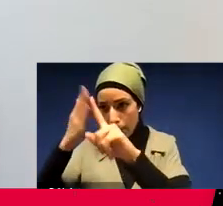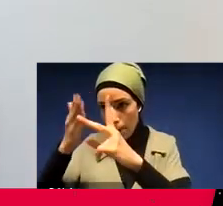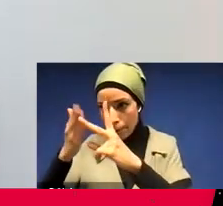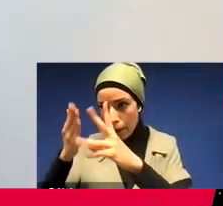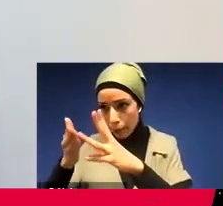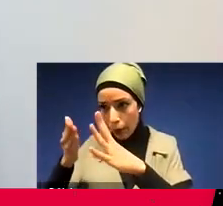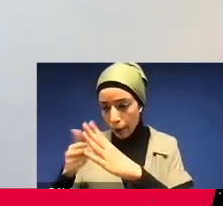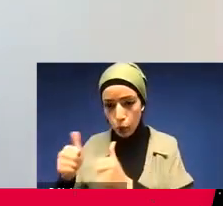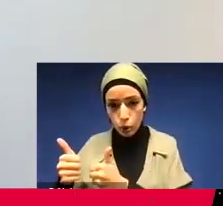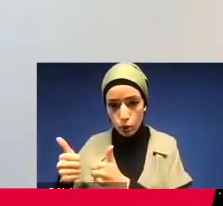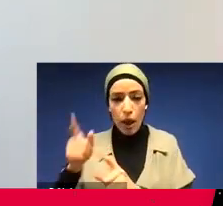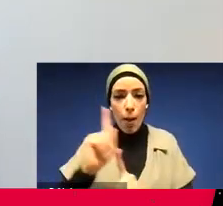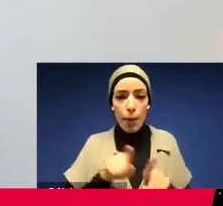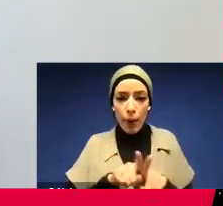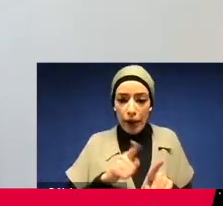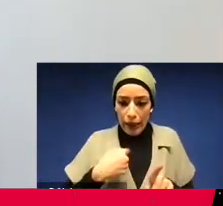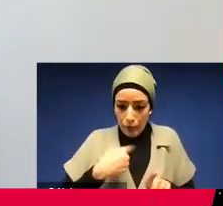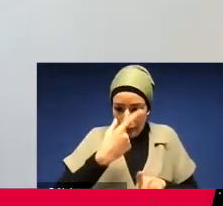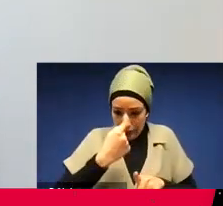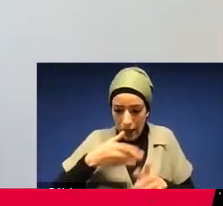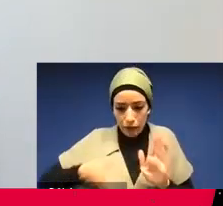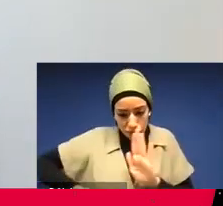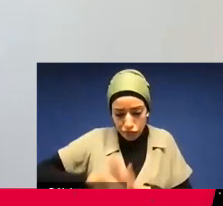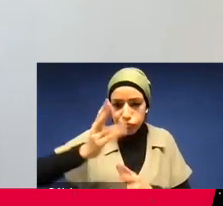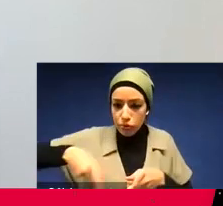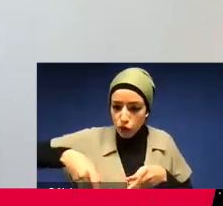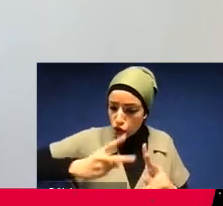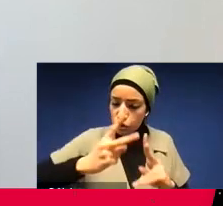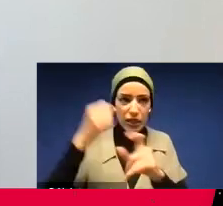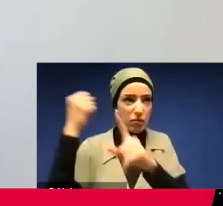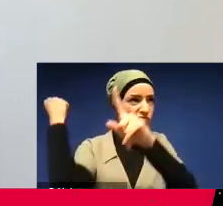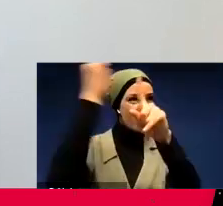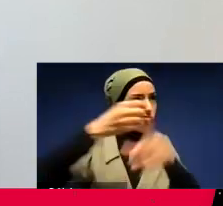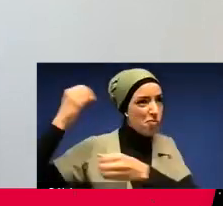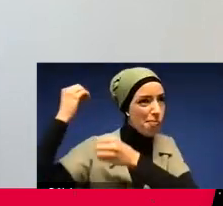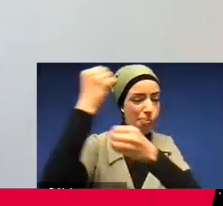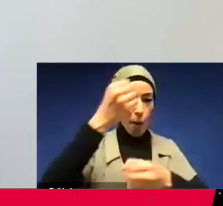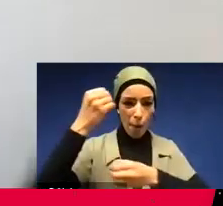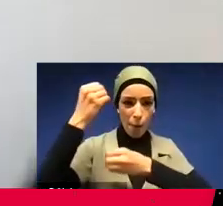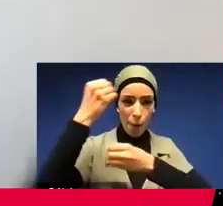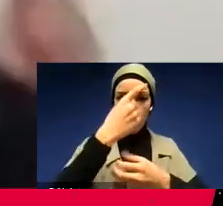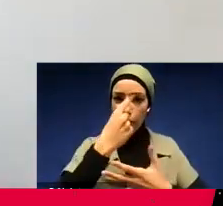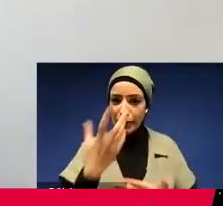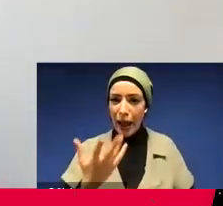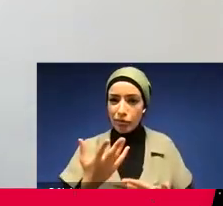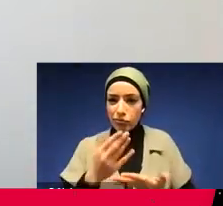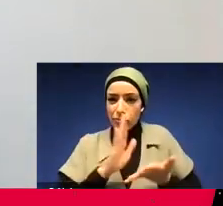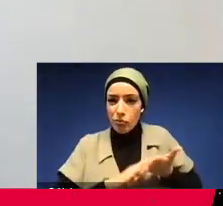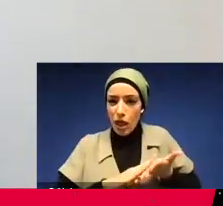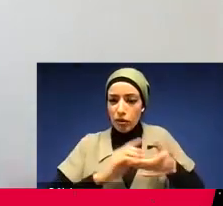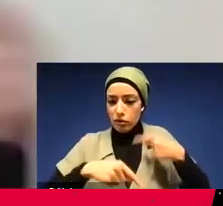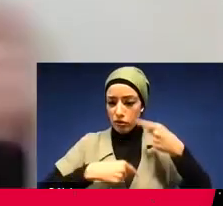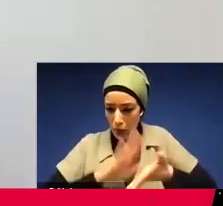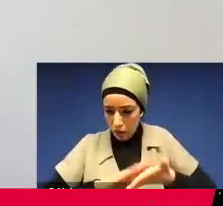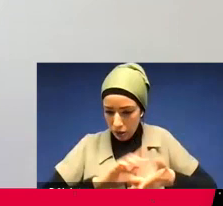are people like me who can go to the street, who can protest, who can take months on top of months and then years on